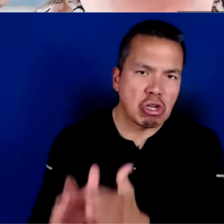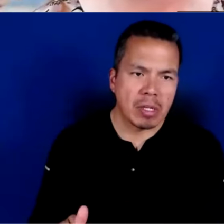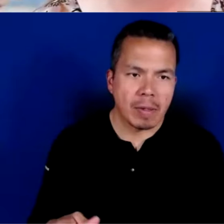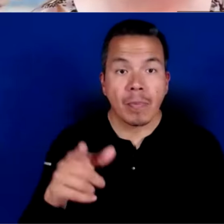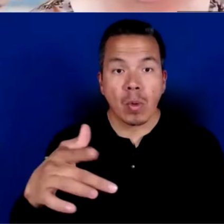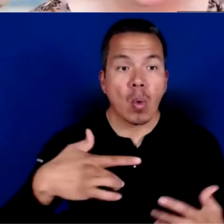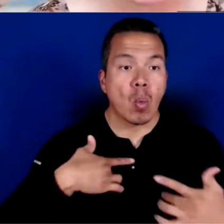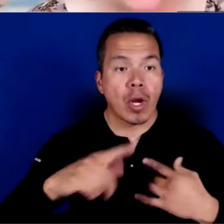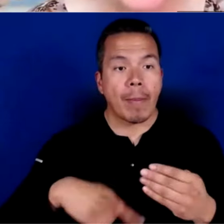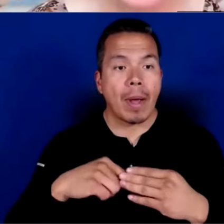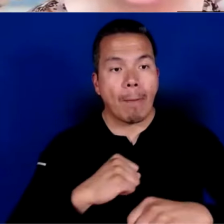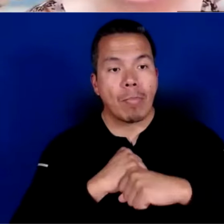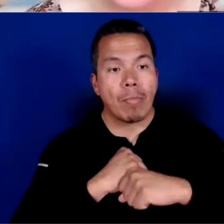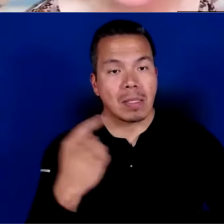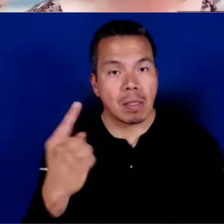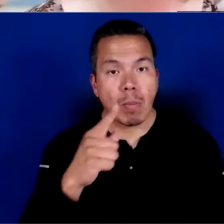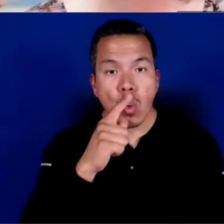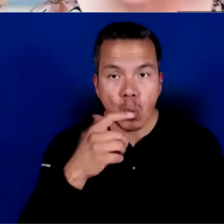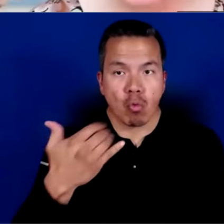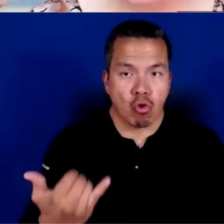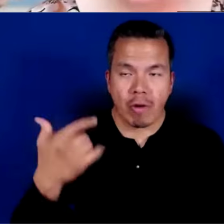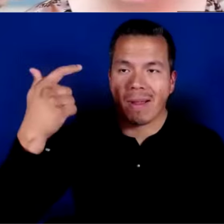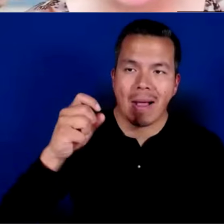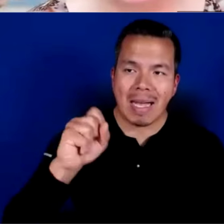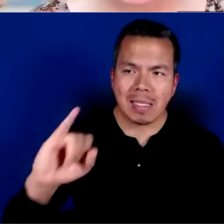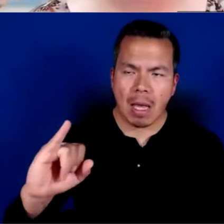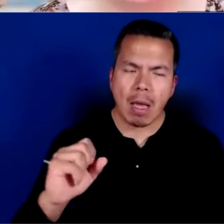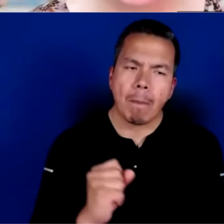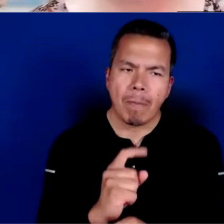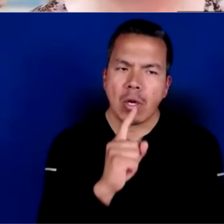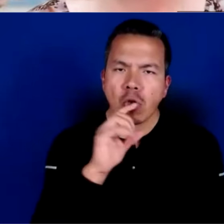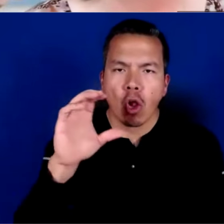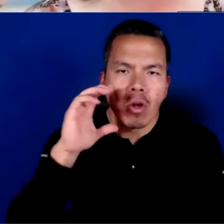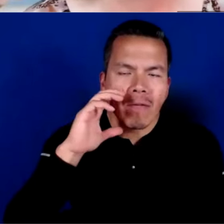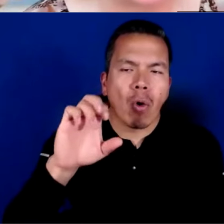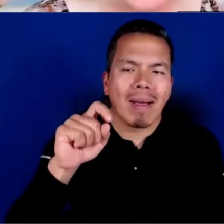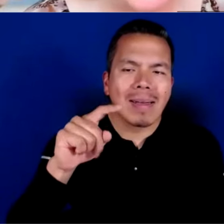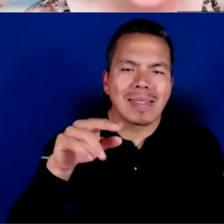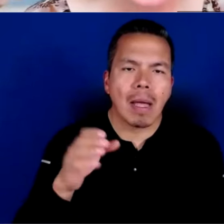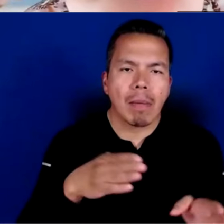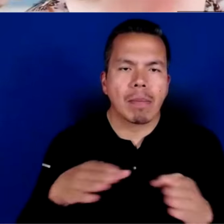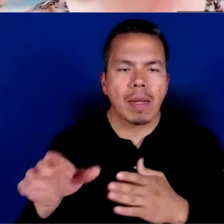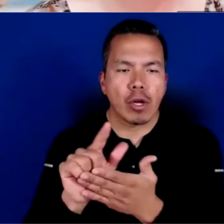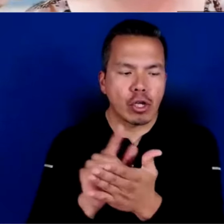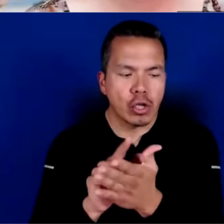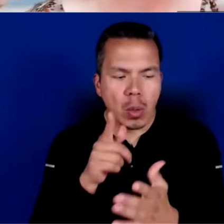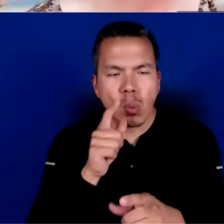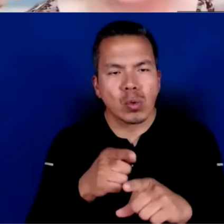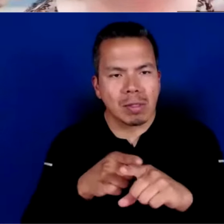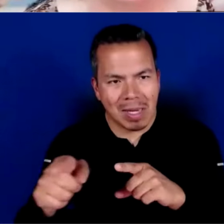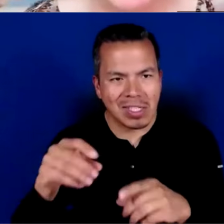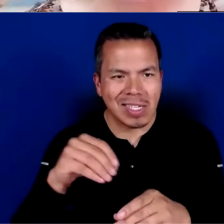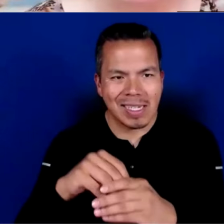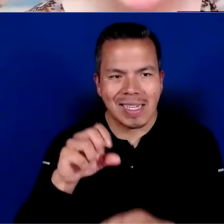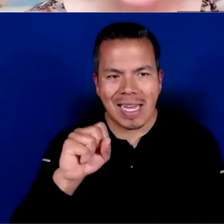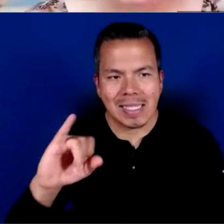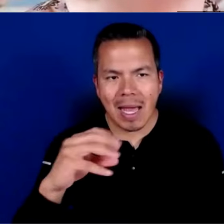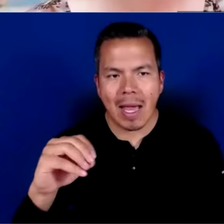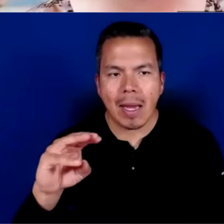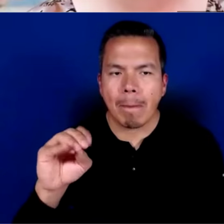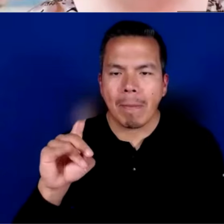about protecting somebody who's on SSI, make sure you look for an estate planning attorney who specializes in SSI and